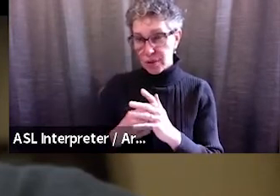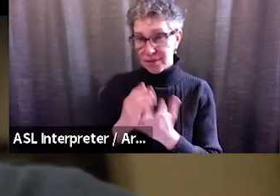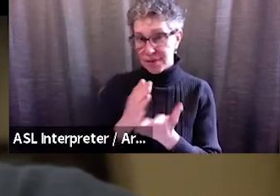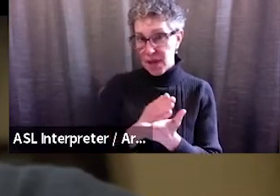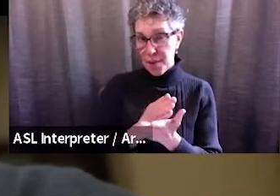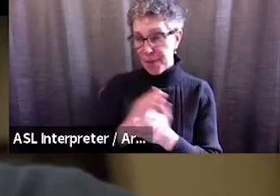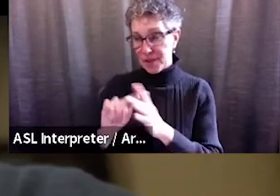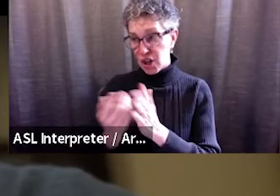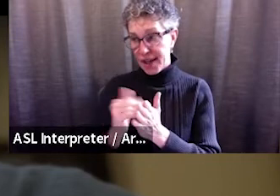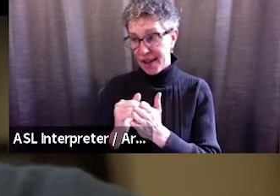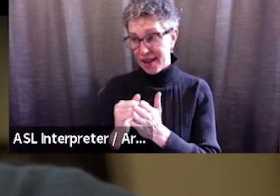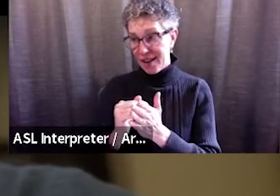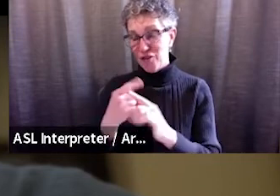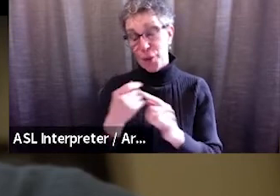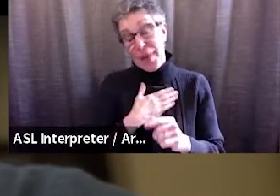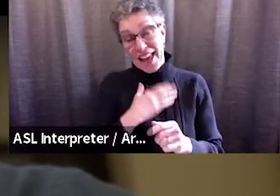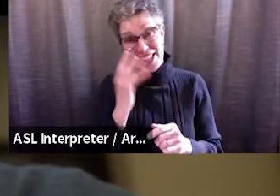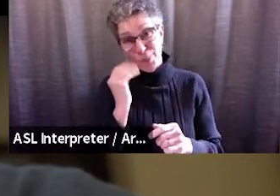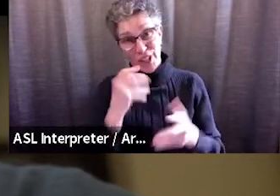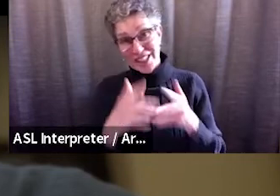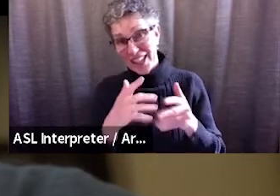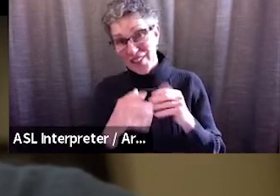From experience.